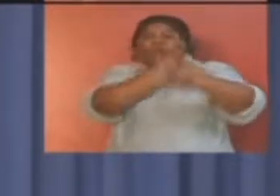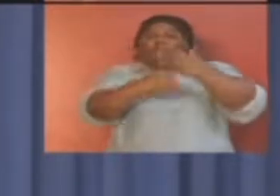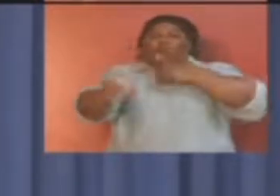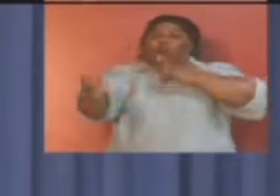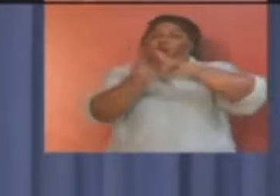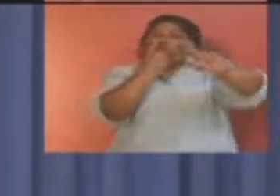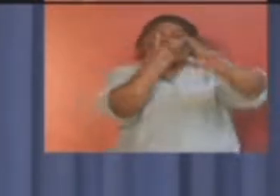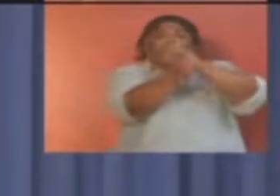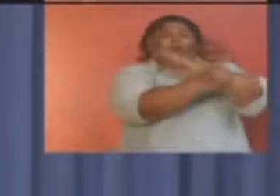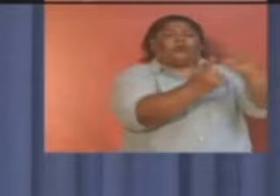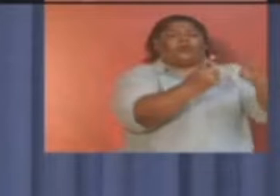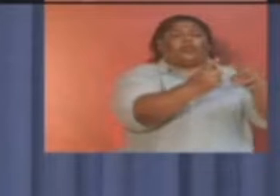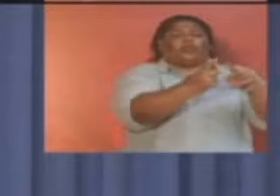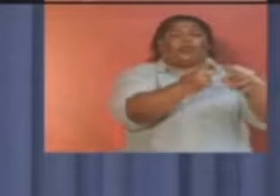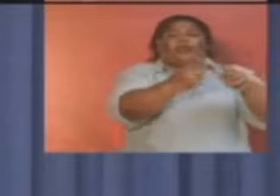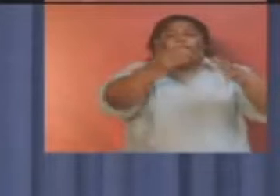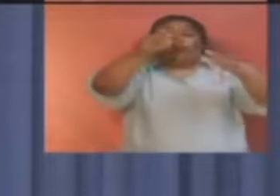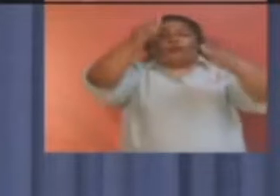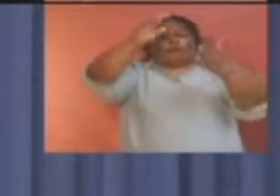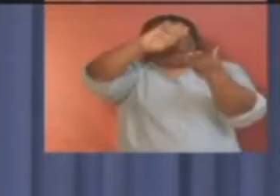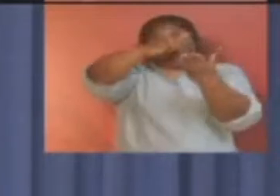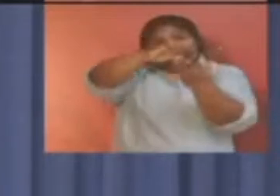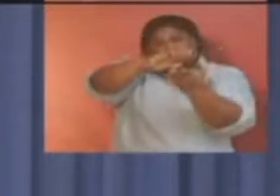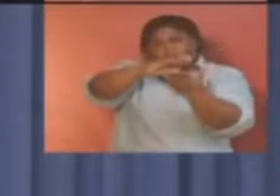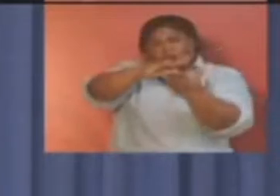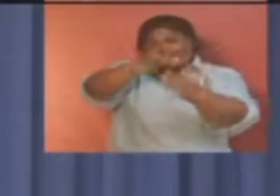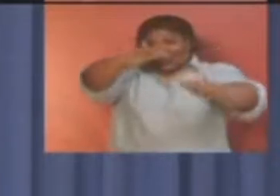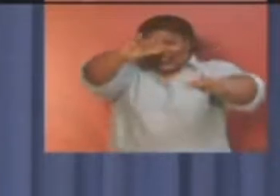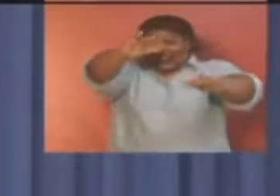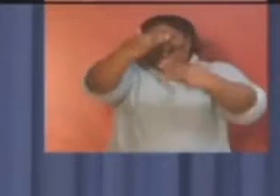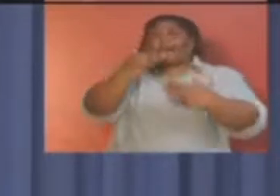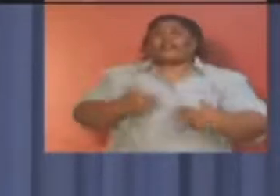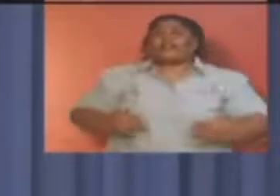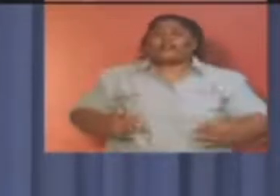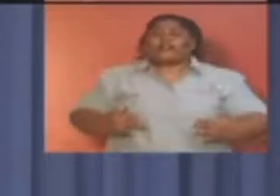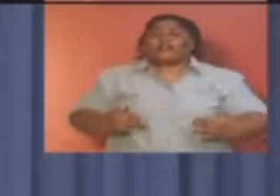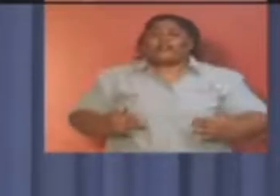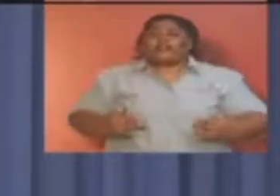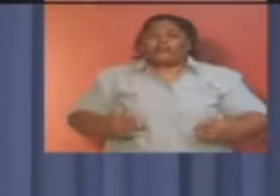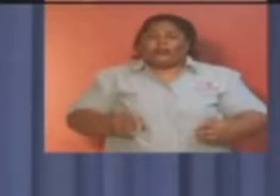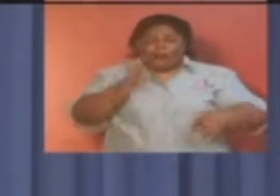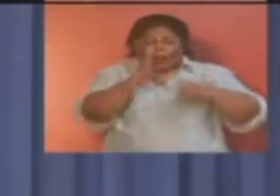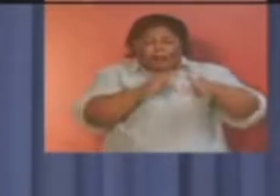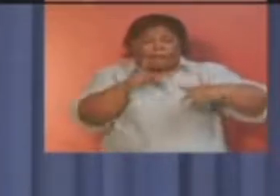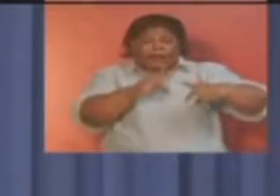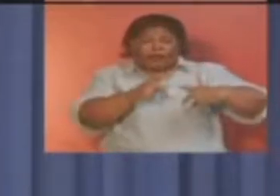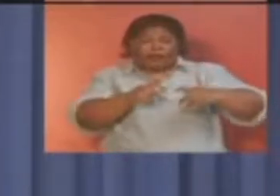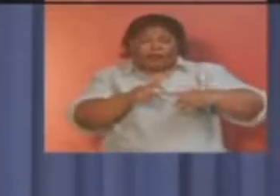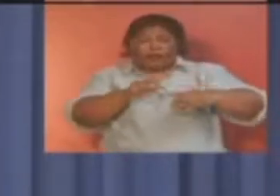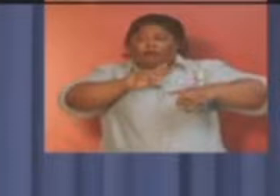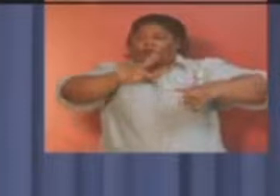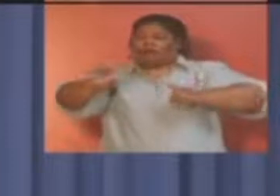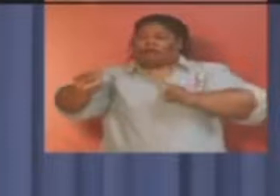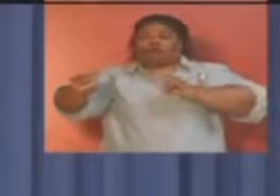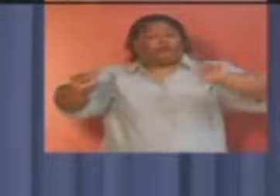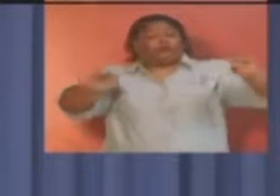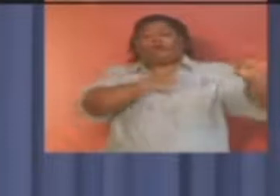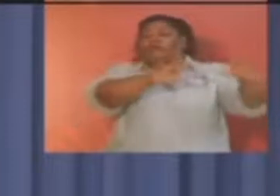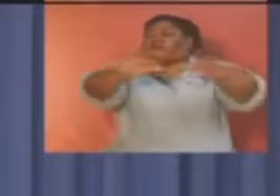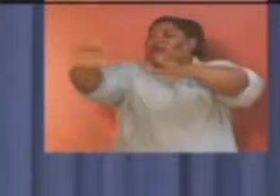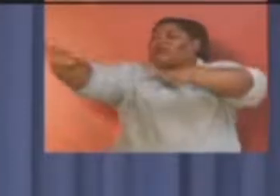people, and we want to restrict the amount of people on the move in the